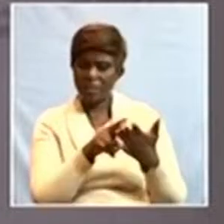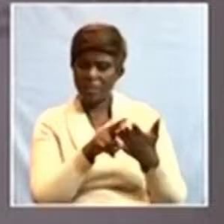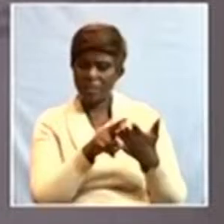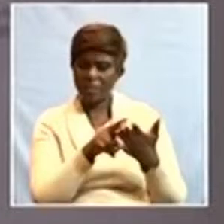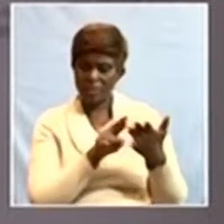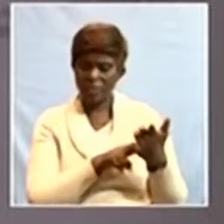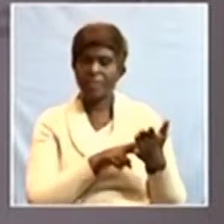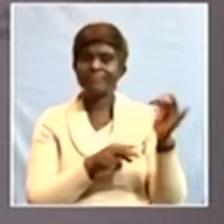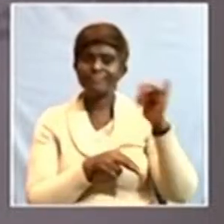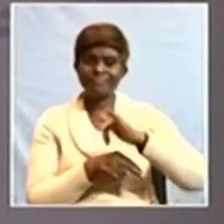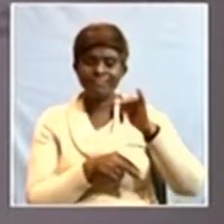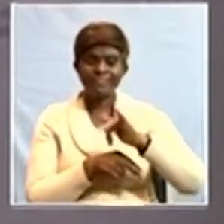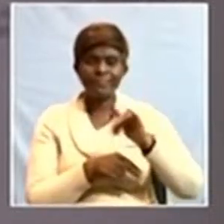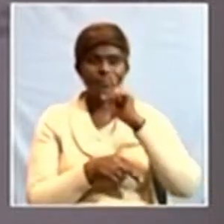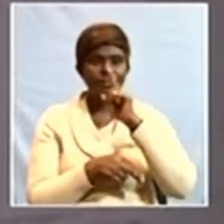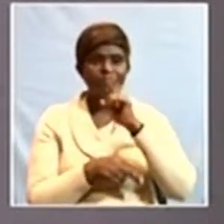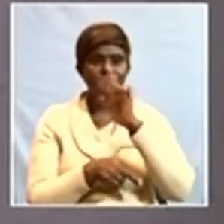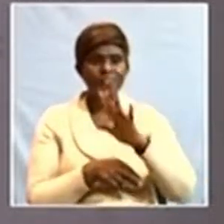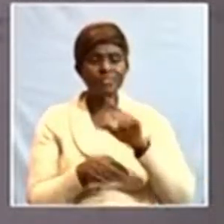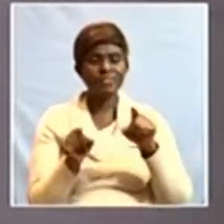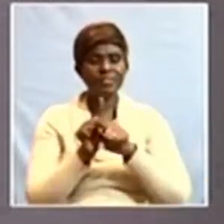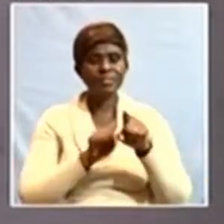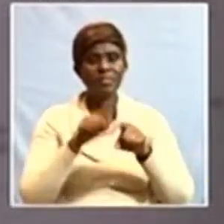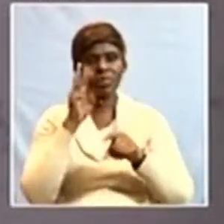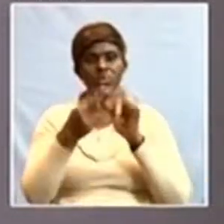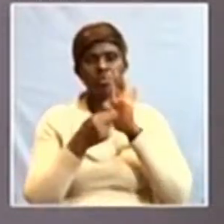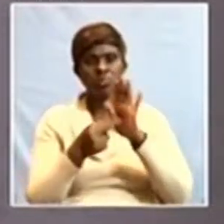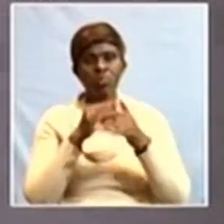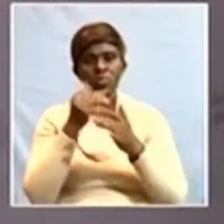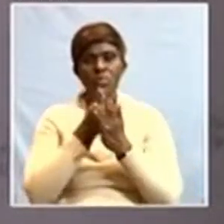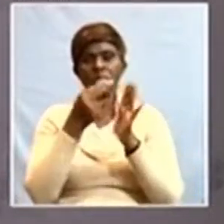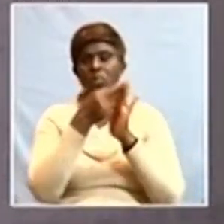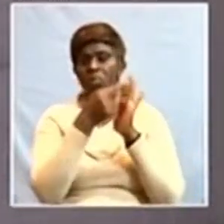yeah, these records, it will bring out these records,